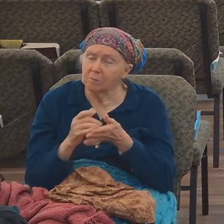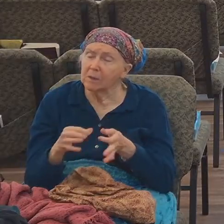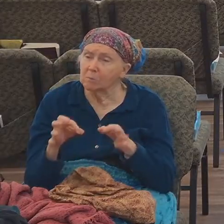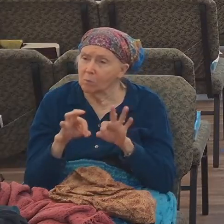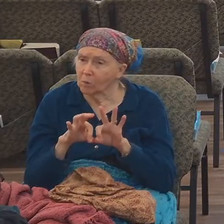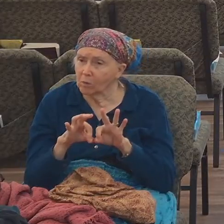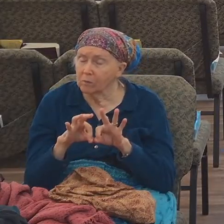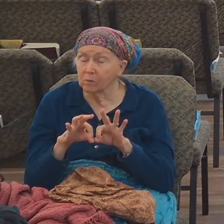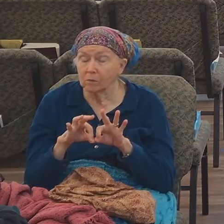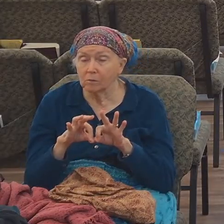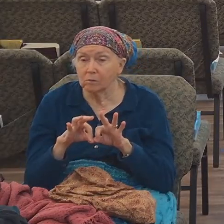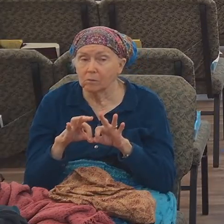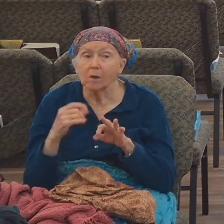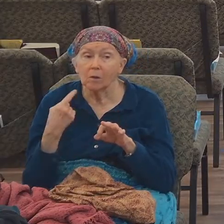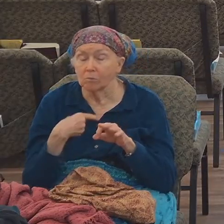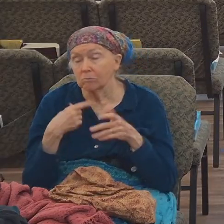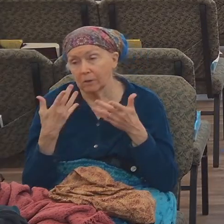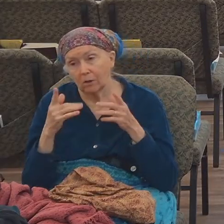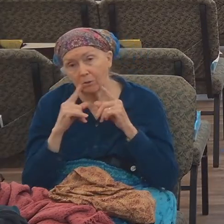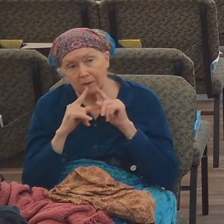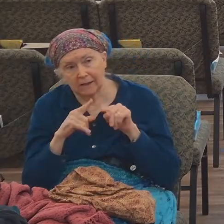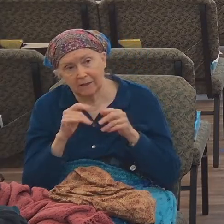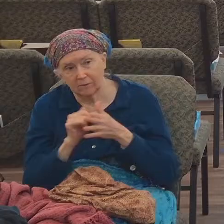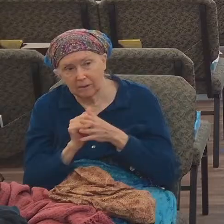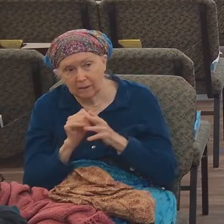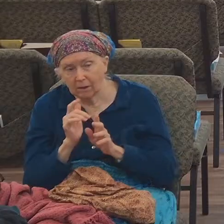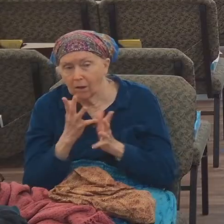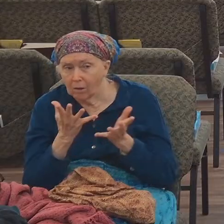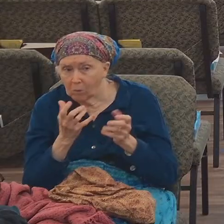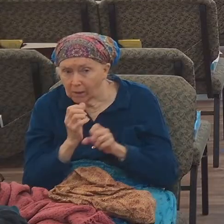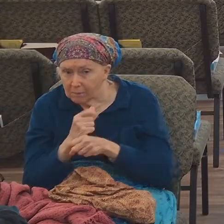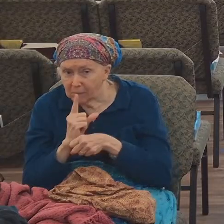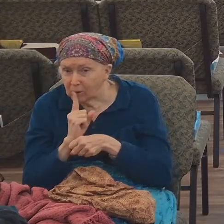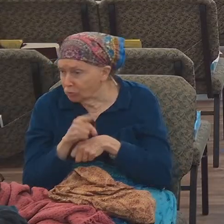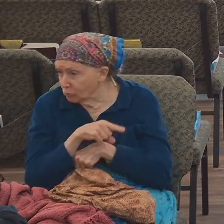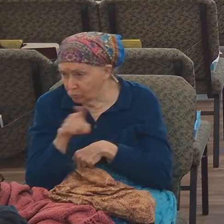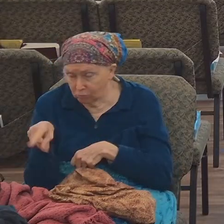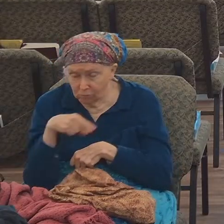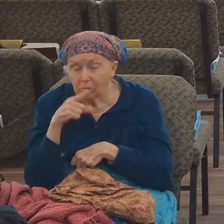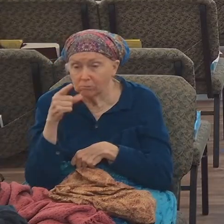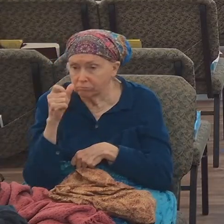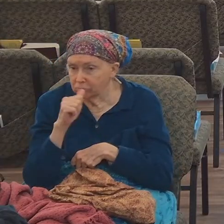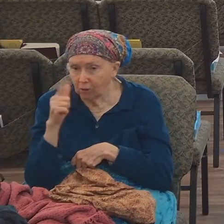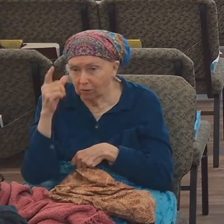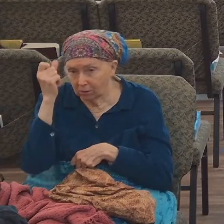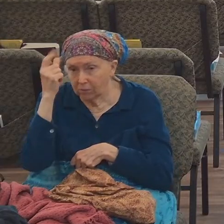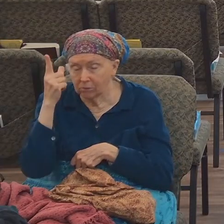We've answered it already. I'm just trying to make sure we get what's going on here. That's all.